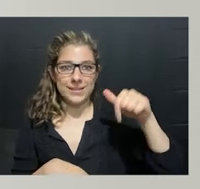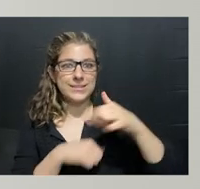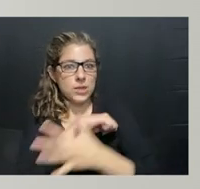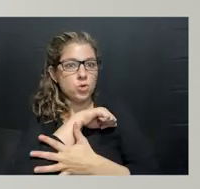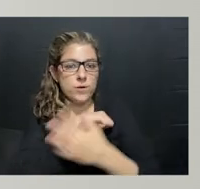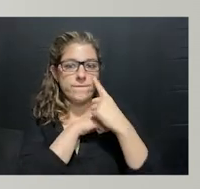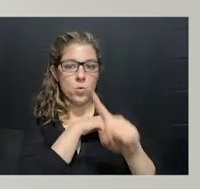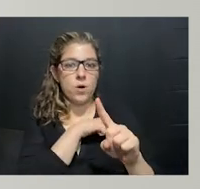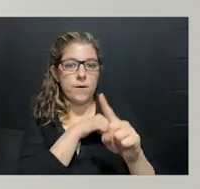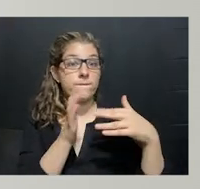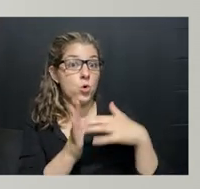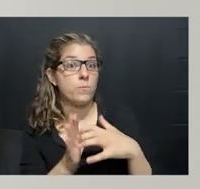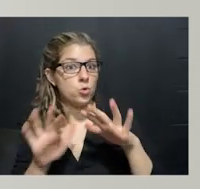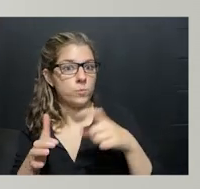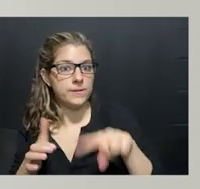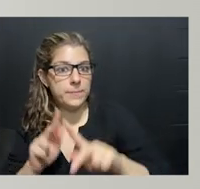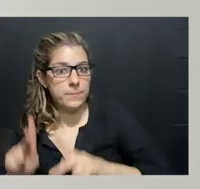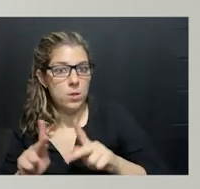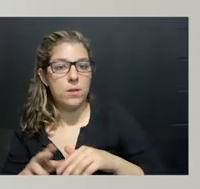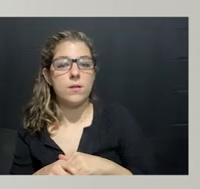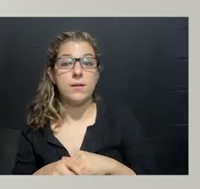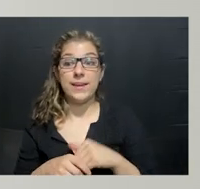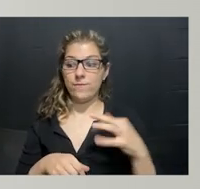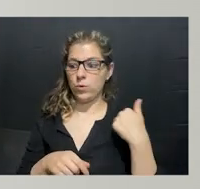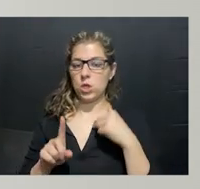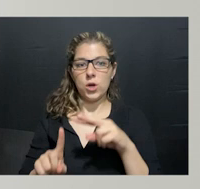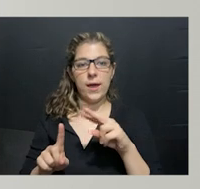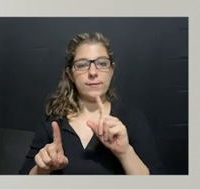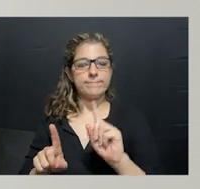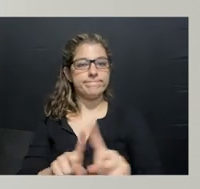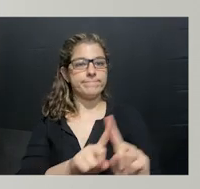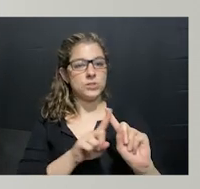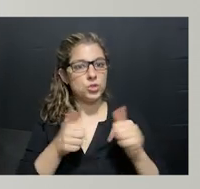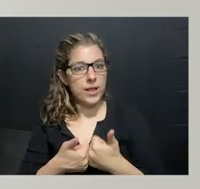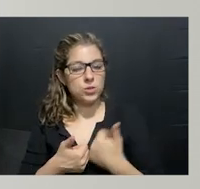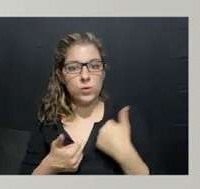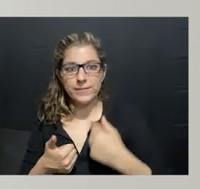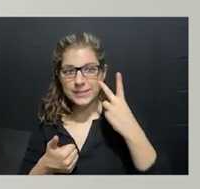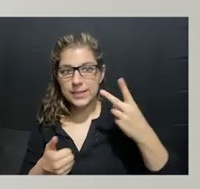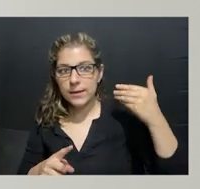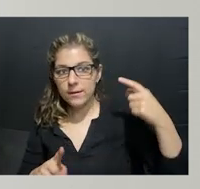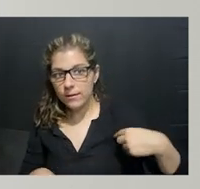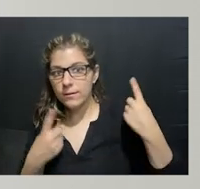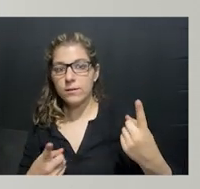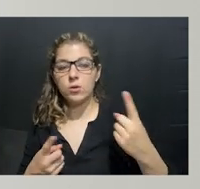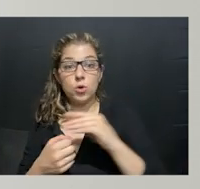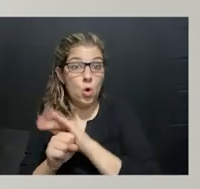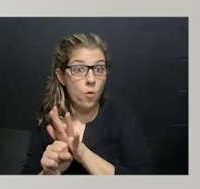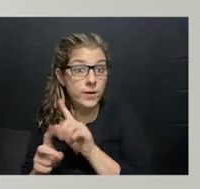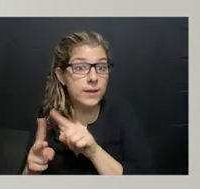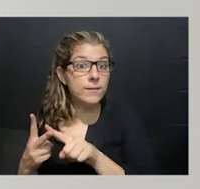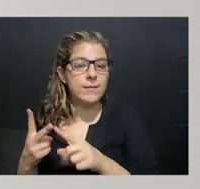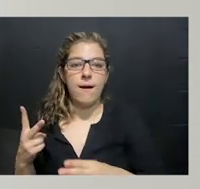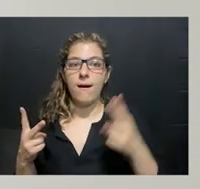this country for vulnerable populations. If we look at all the challenges that we've seen in COVID,